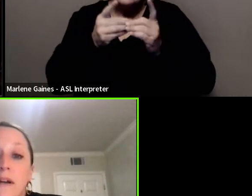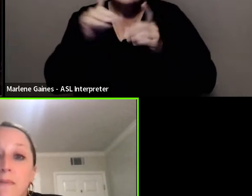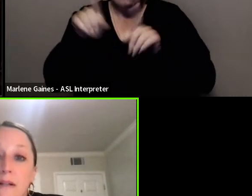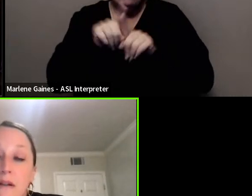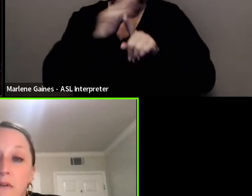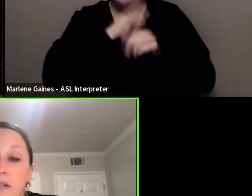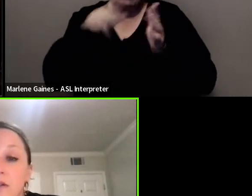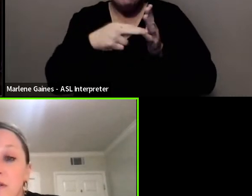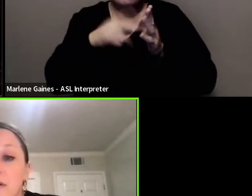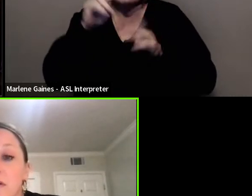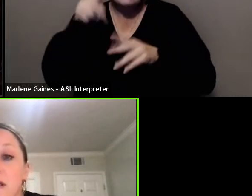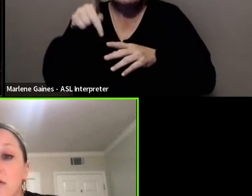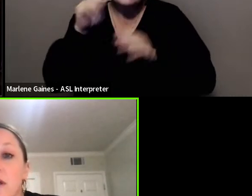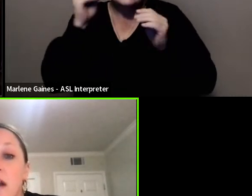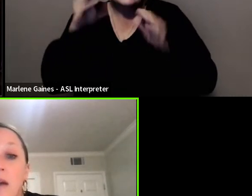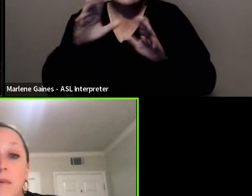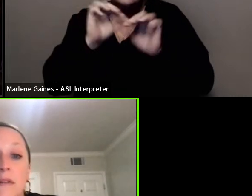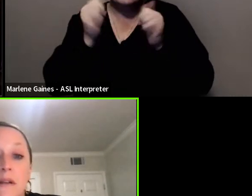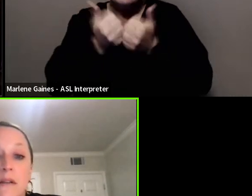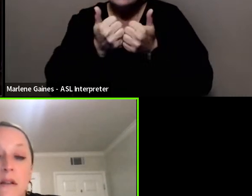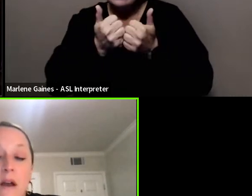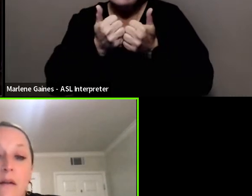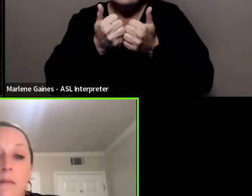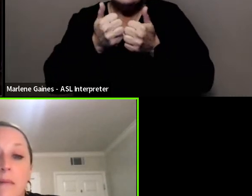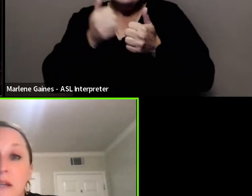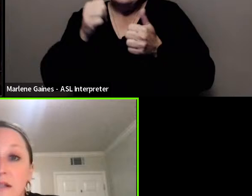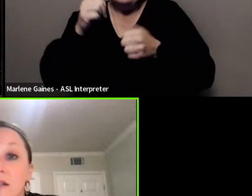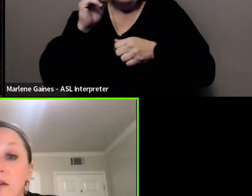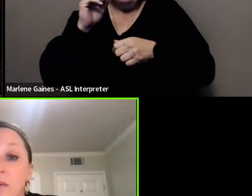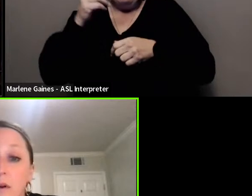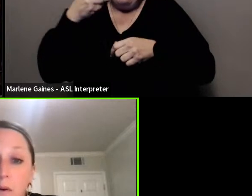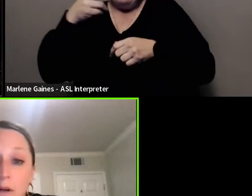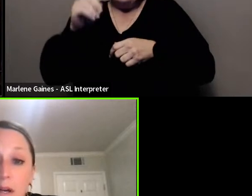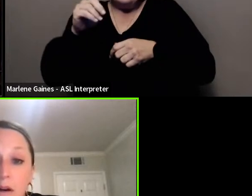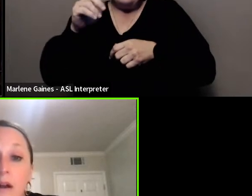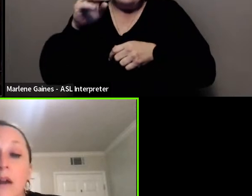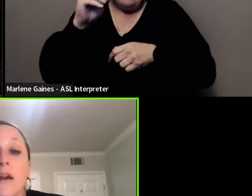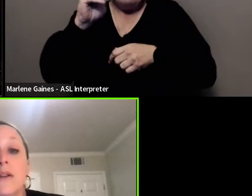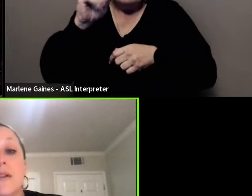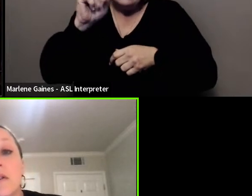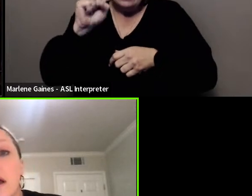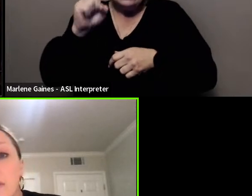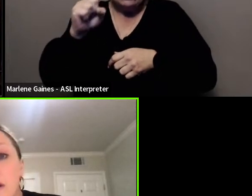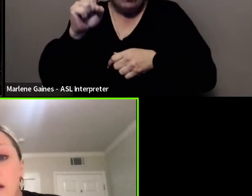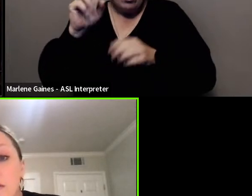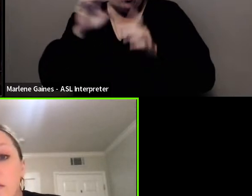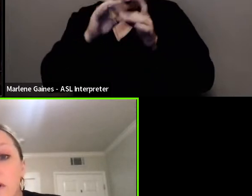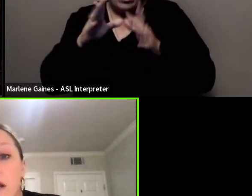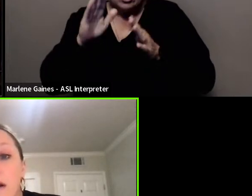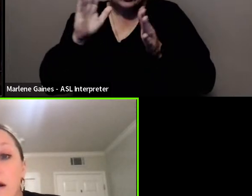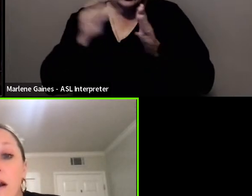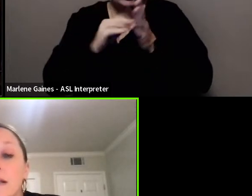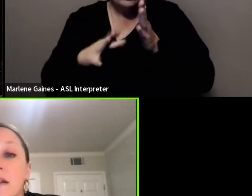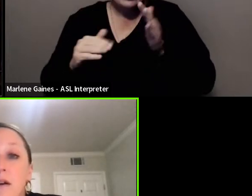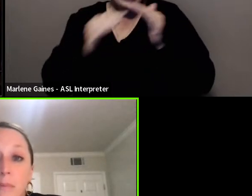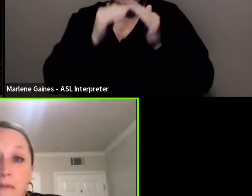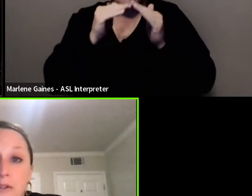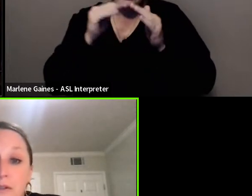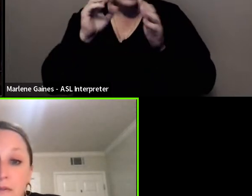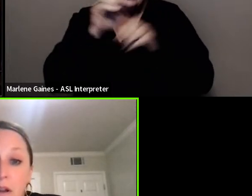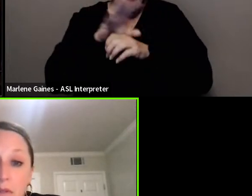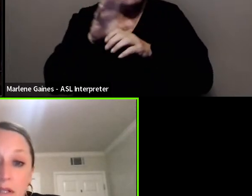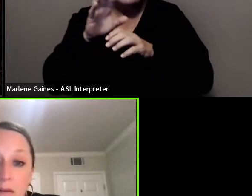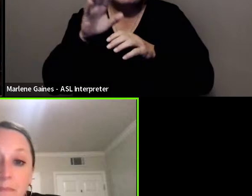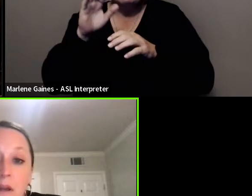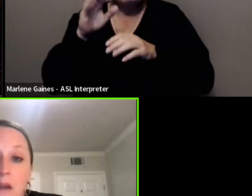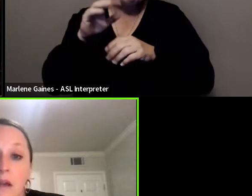role as a vice president of our Teachers Association, I'm Hillsdale's MTSS Tier 1 coordinator, the Student Equity Council coordinator, and I sit on our